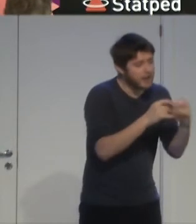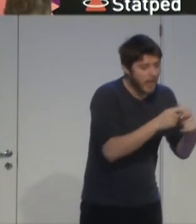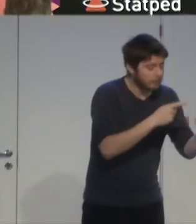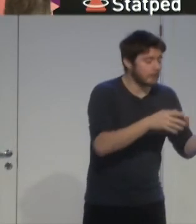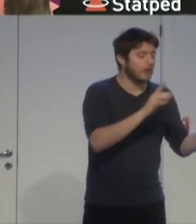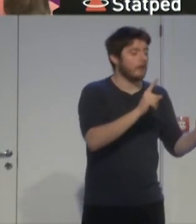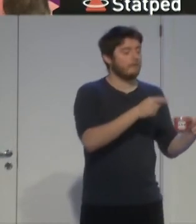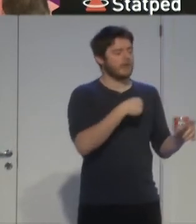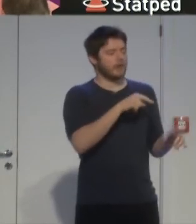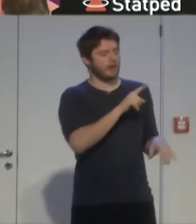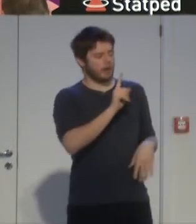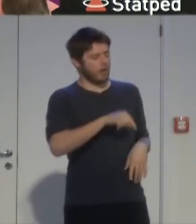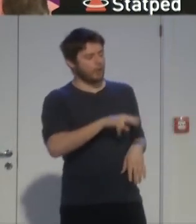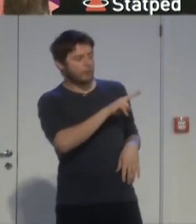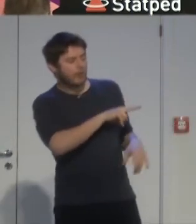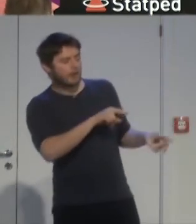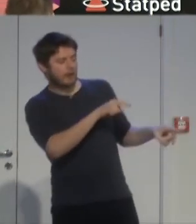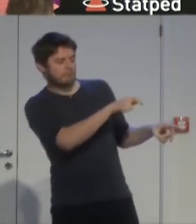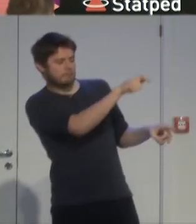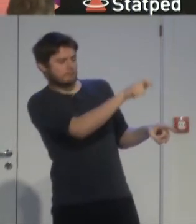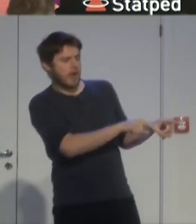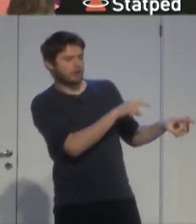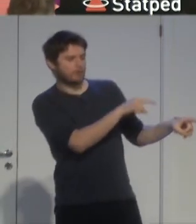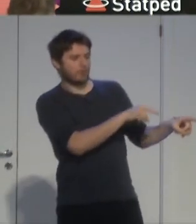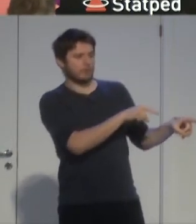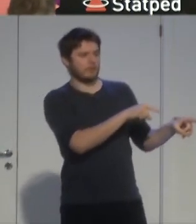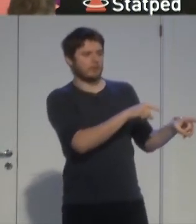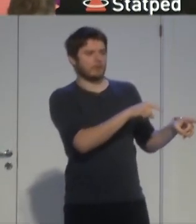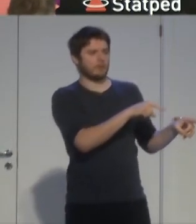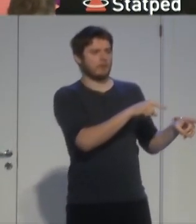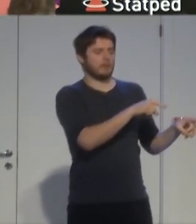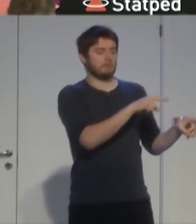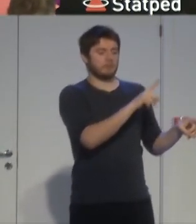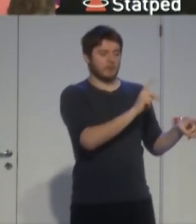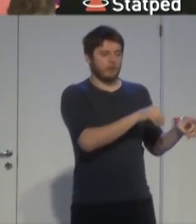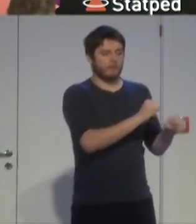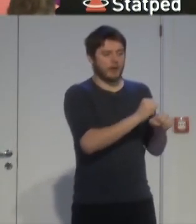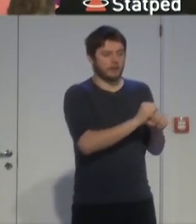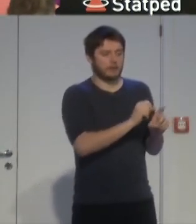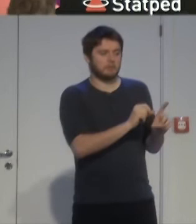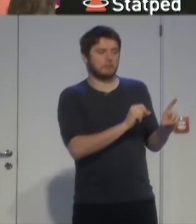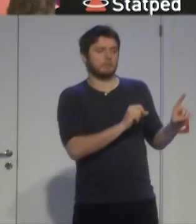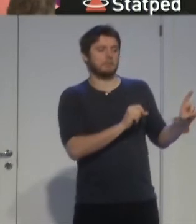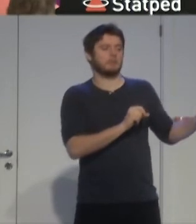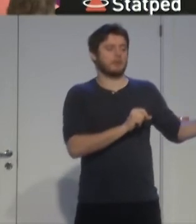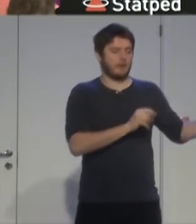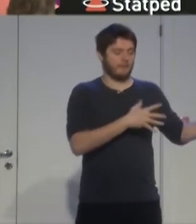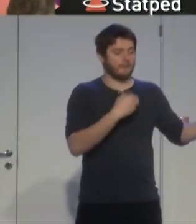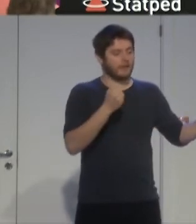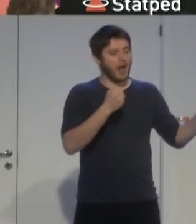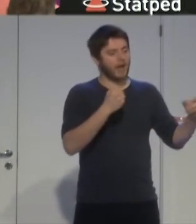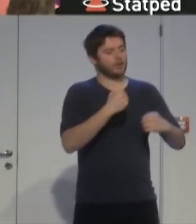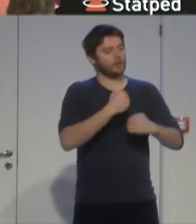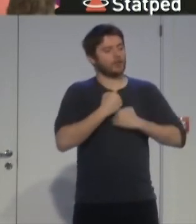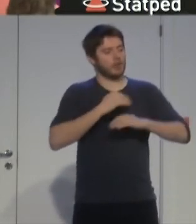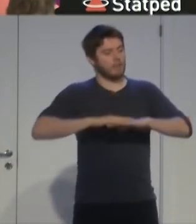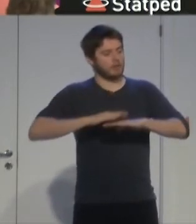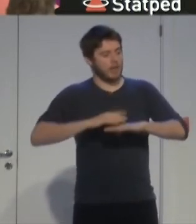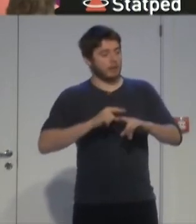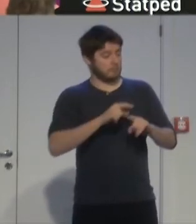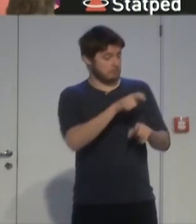that the person will go away, move away from the secure base and explore the